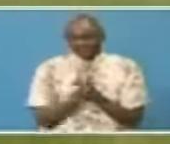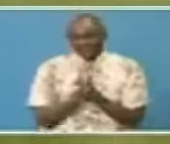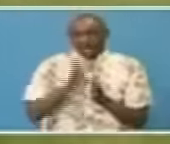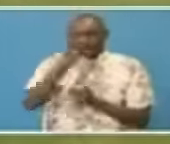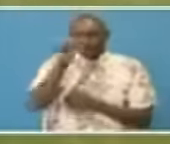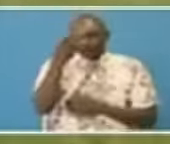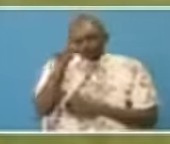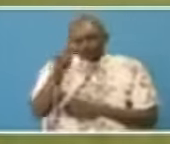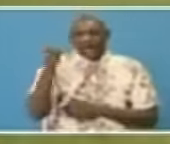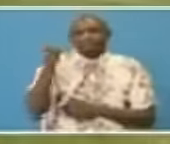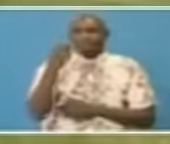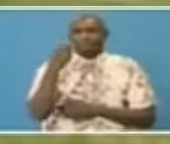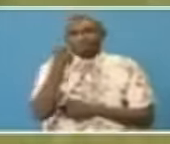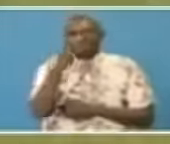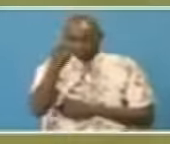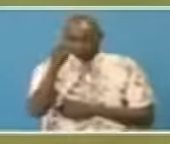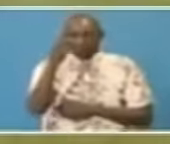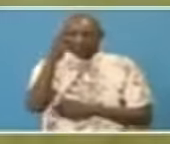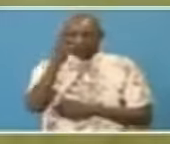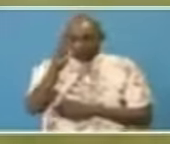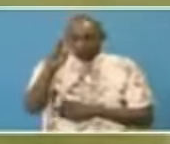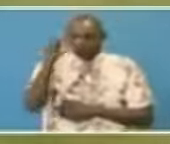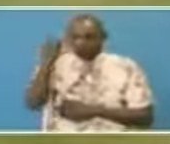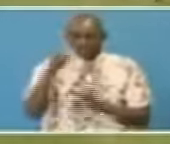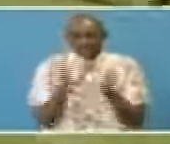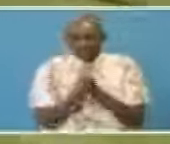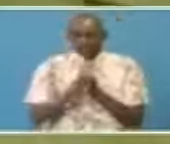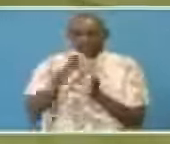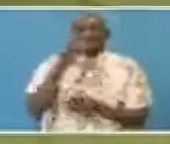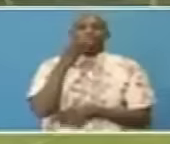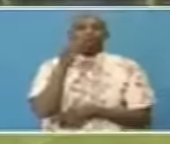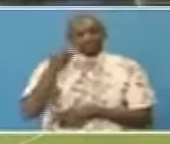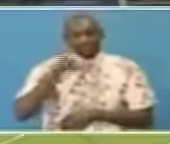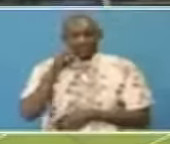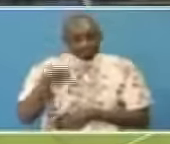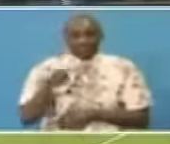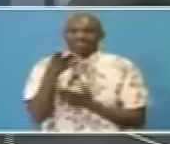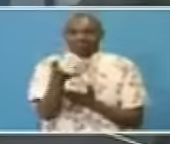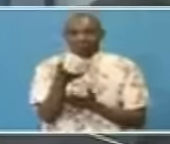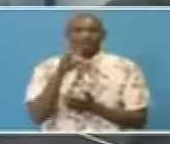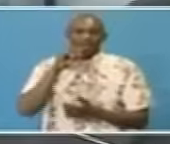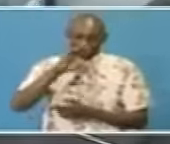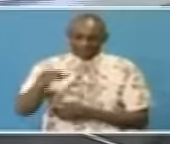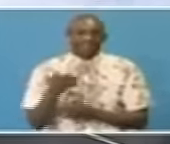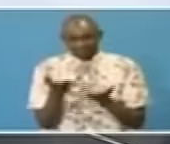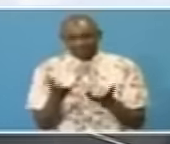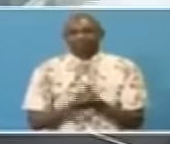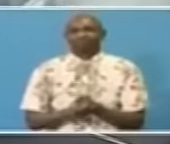Na Bournemouth watamenyana na Man City, na Norwich watamenyana na Newcastle.